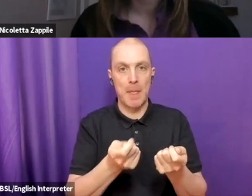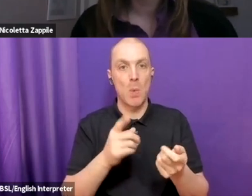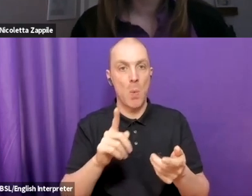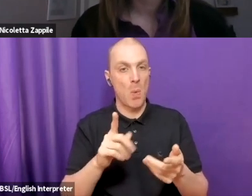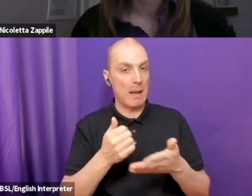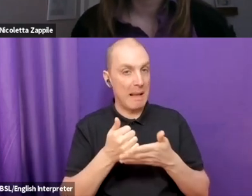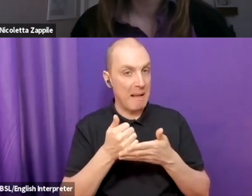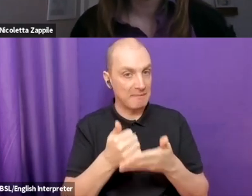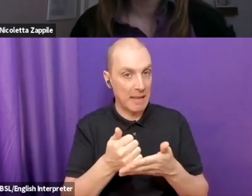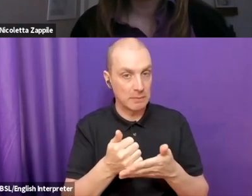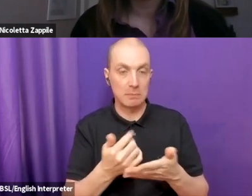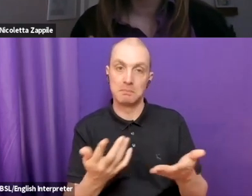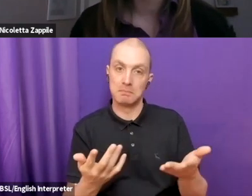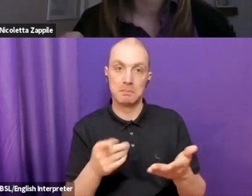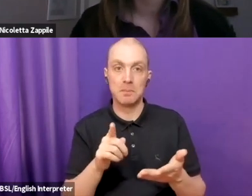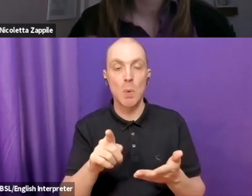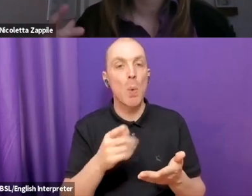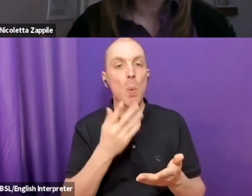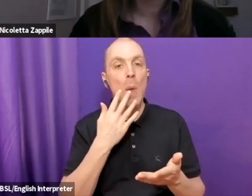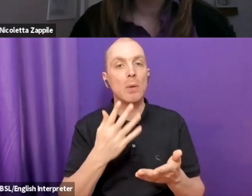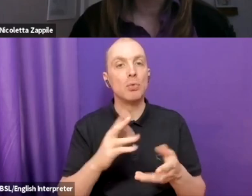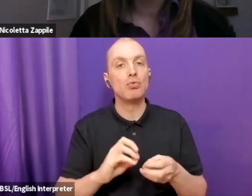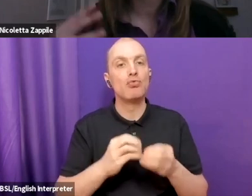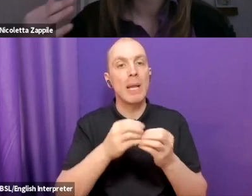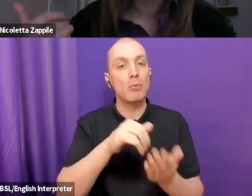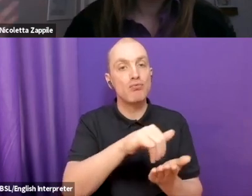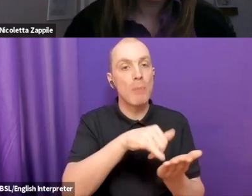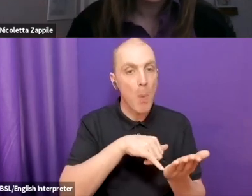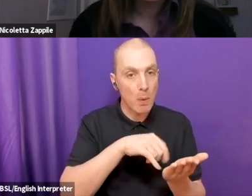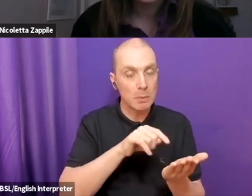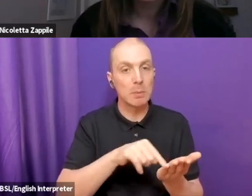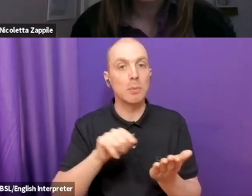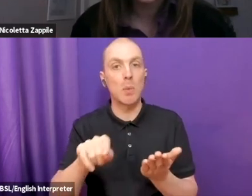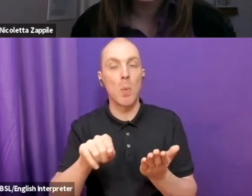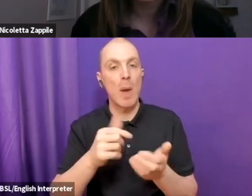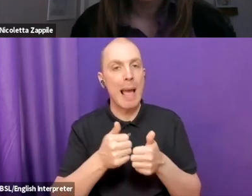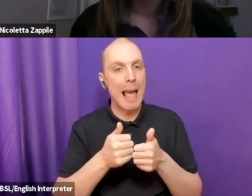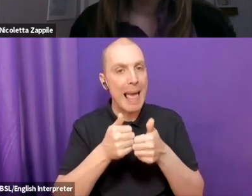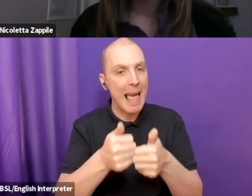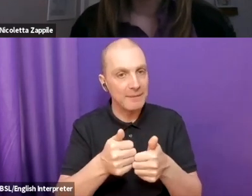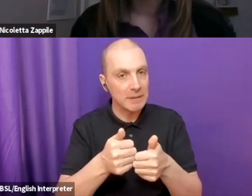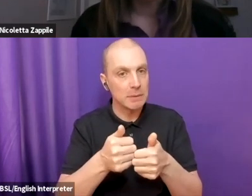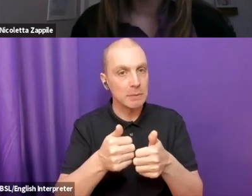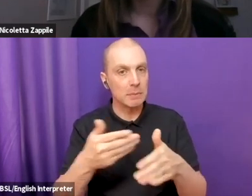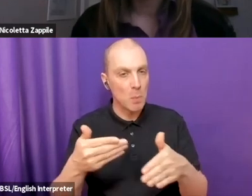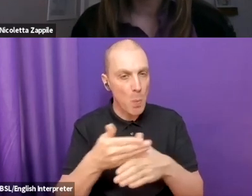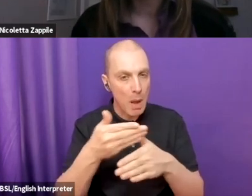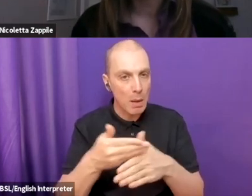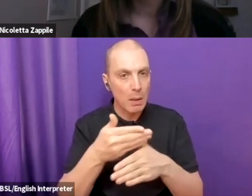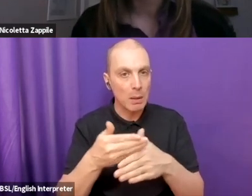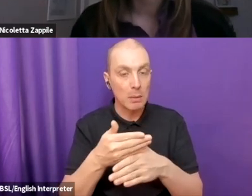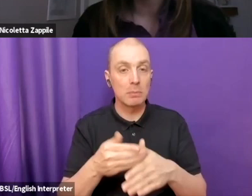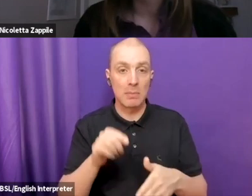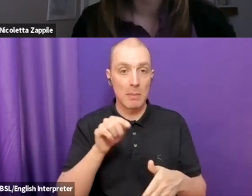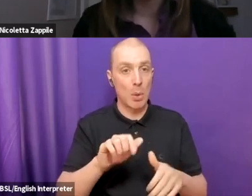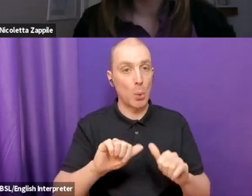when preparing a stakeholders report or in the advocacy work that is done to support it, and you have the opportunity